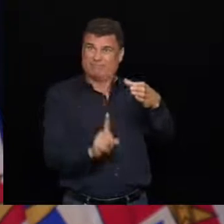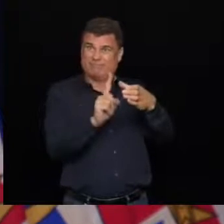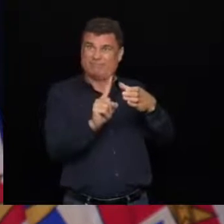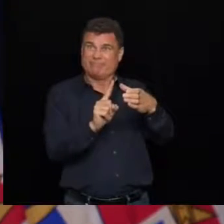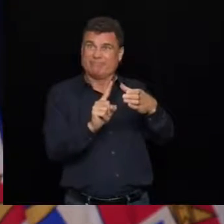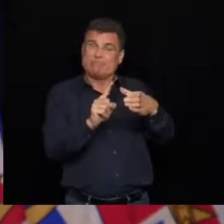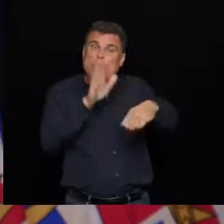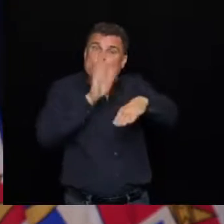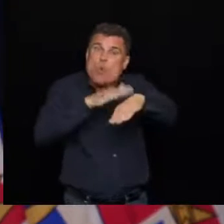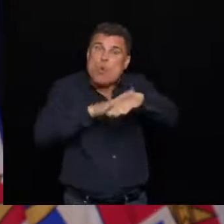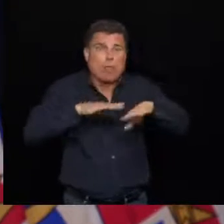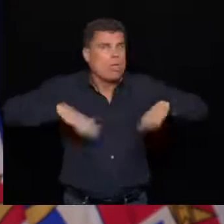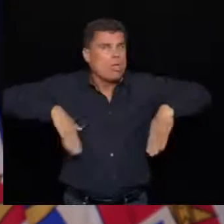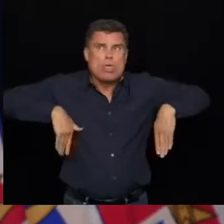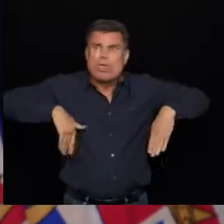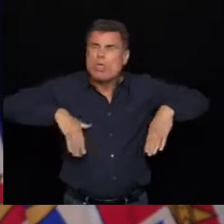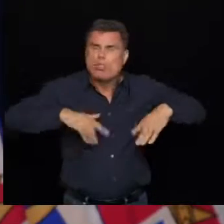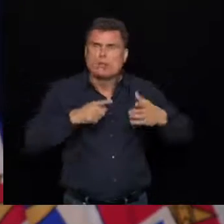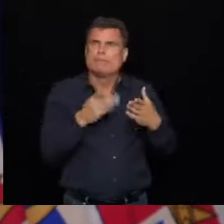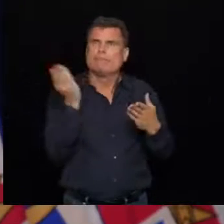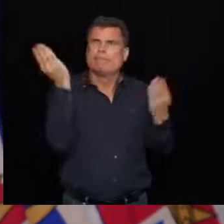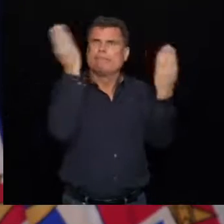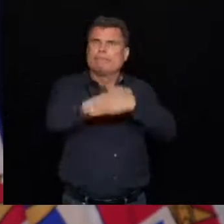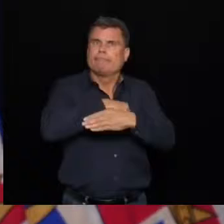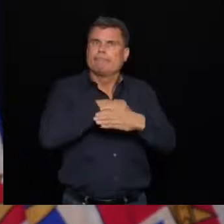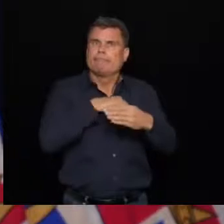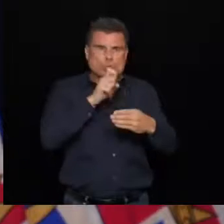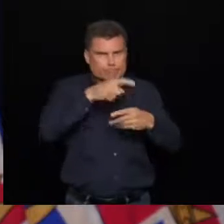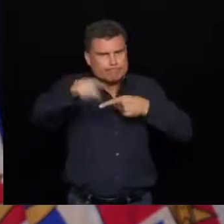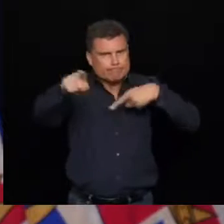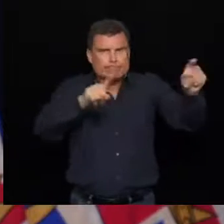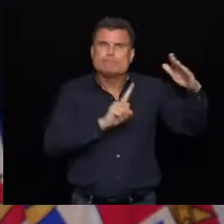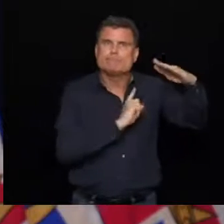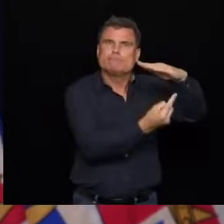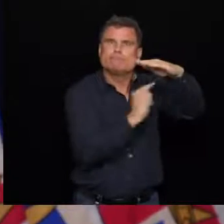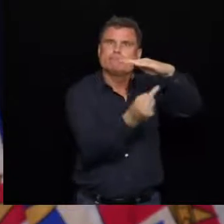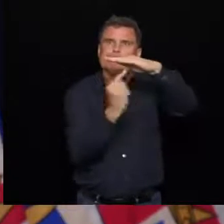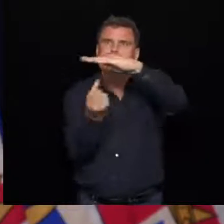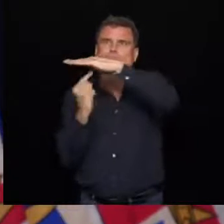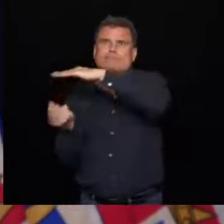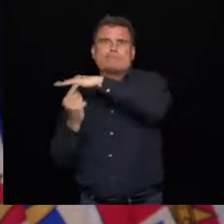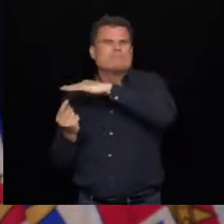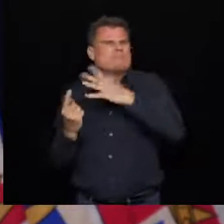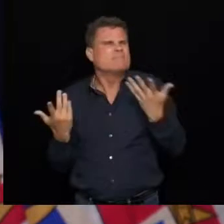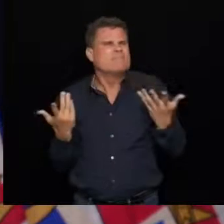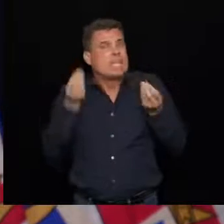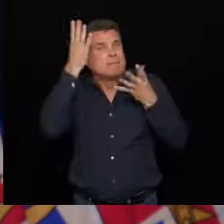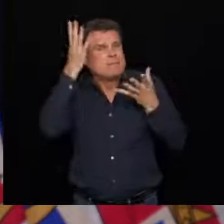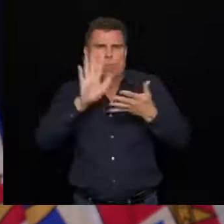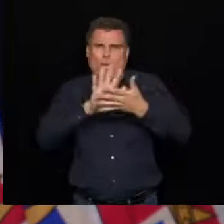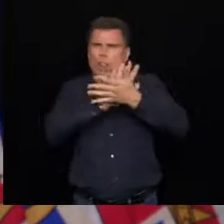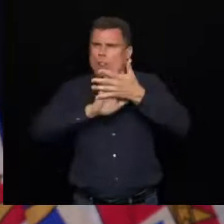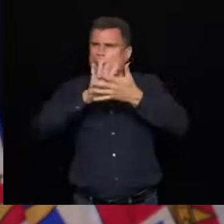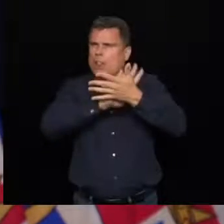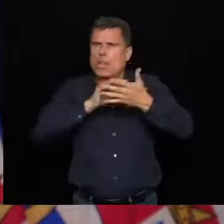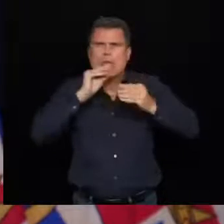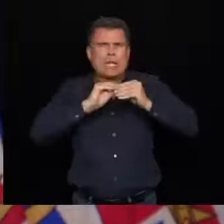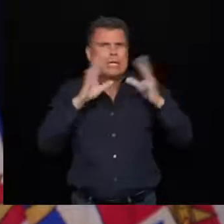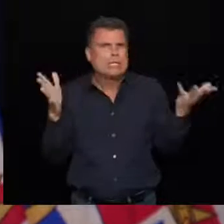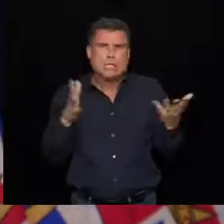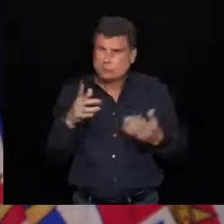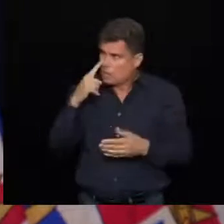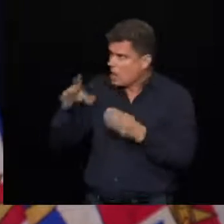about the lack of transparency that's going on there. Can you comment about that?